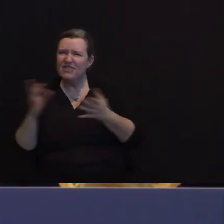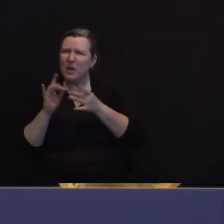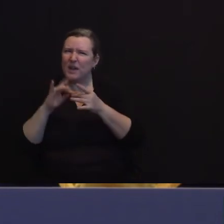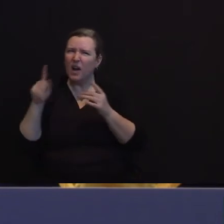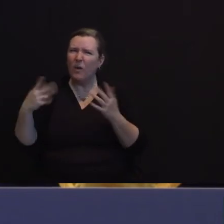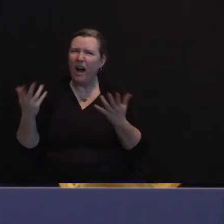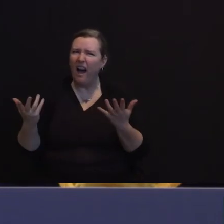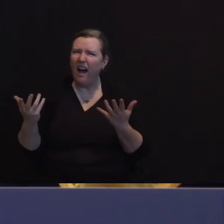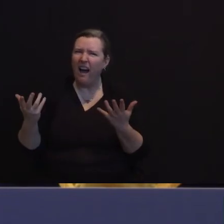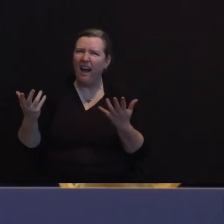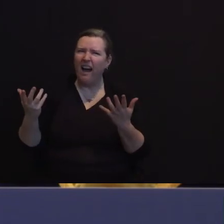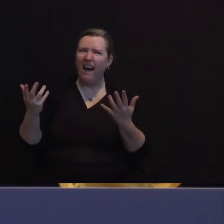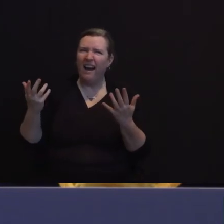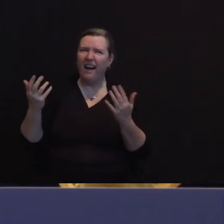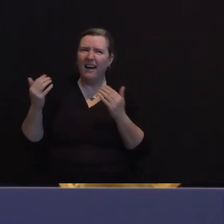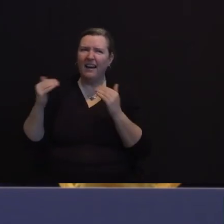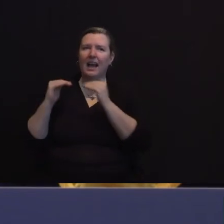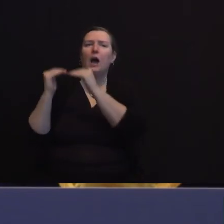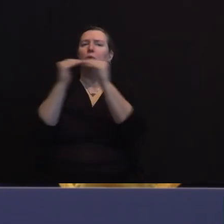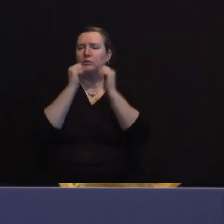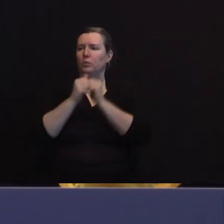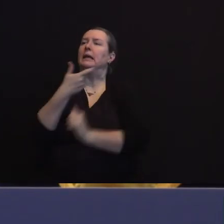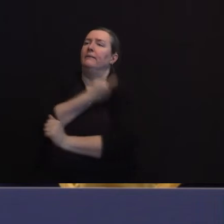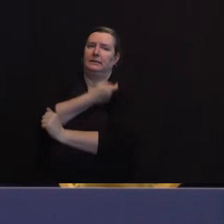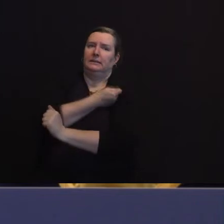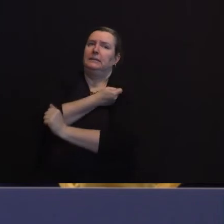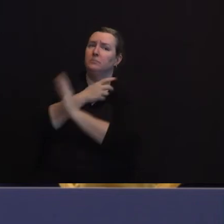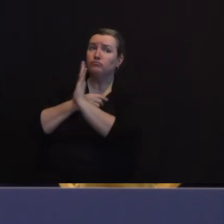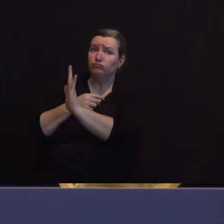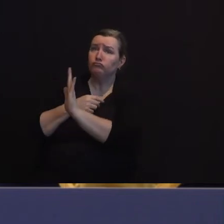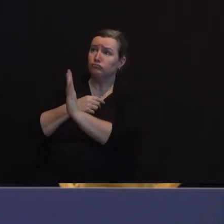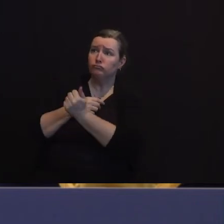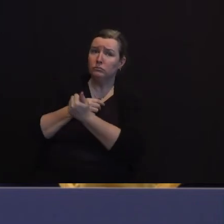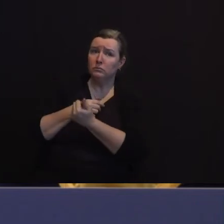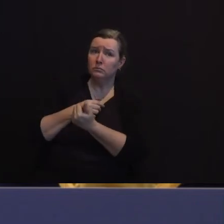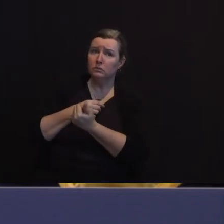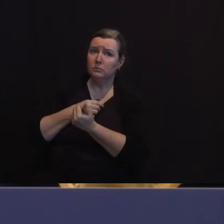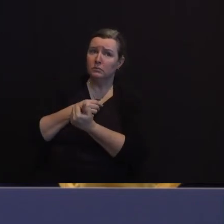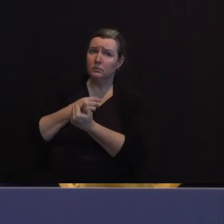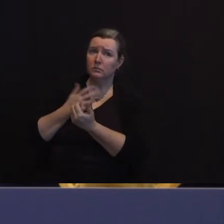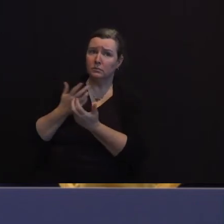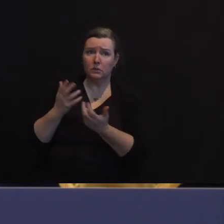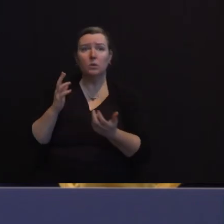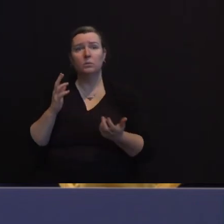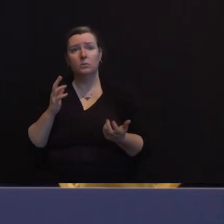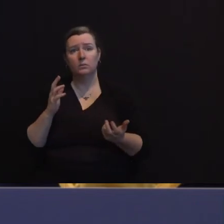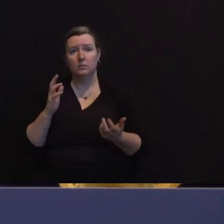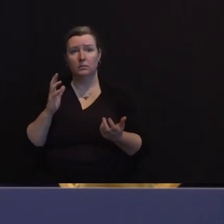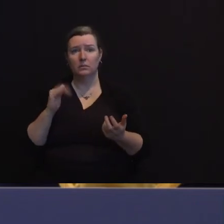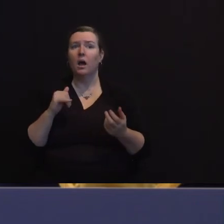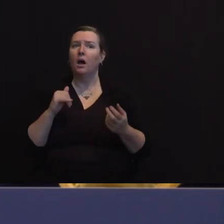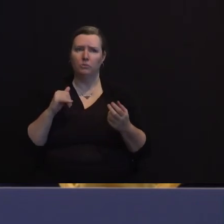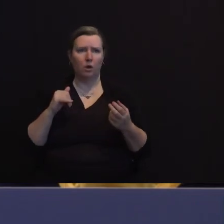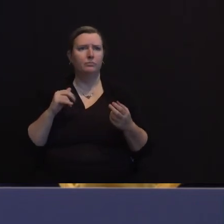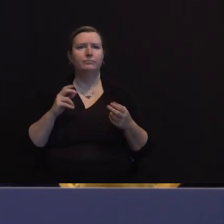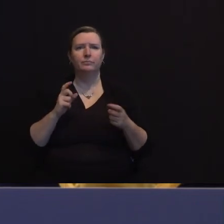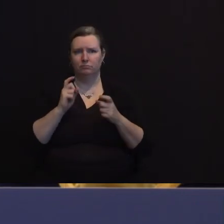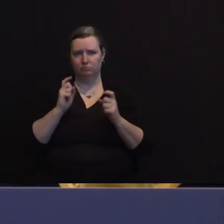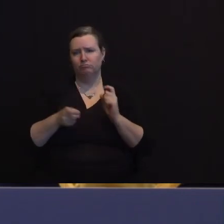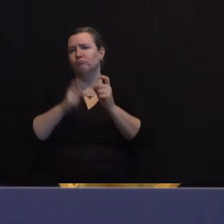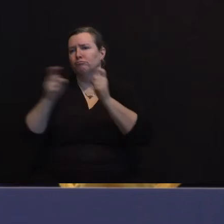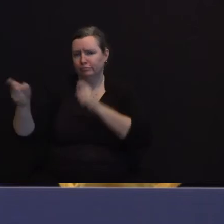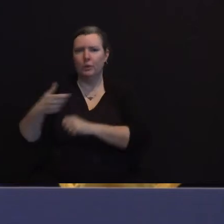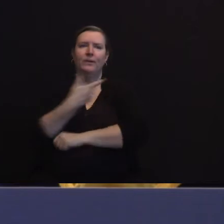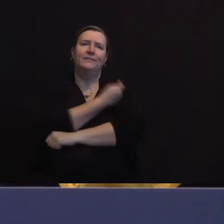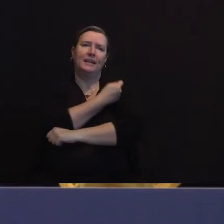apparently Hunterdon Medical Center systematically offered the COVID vaccine to big donors and their families and the children in the families in